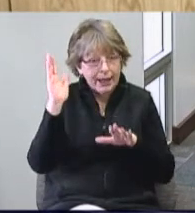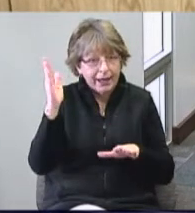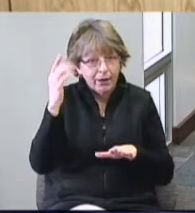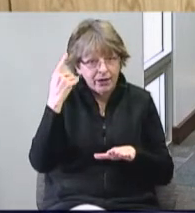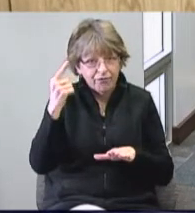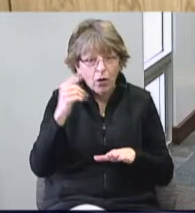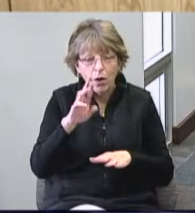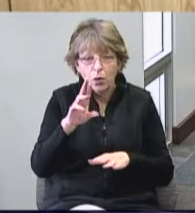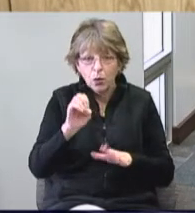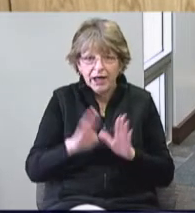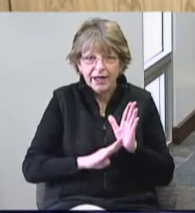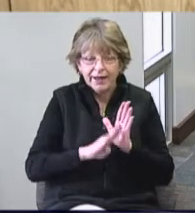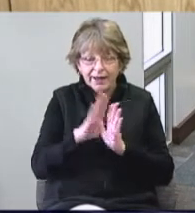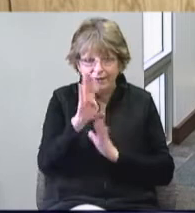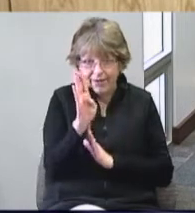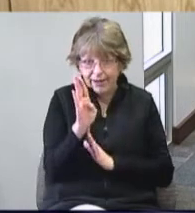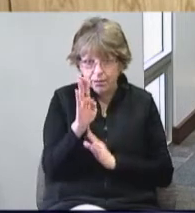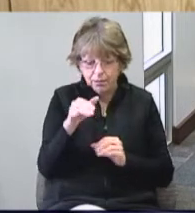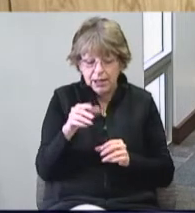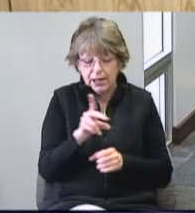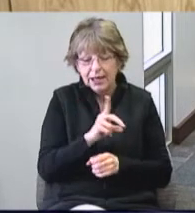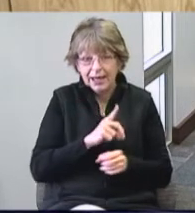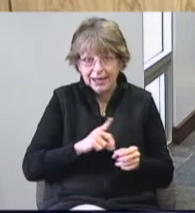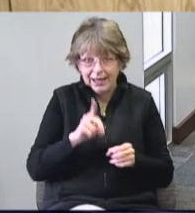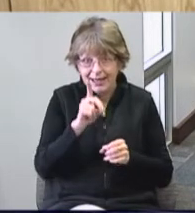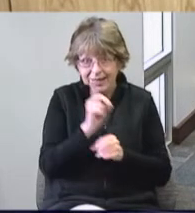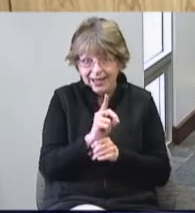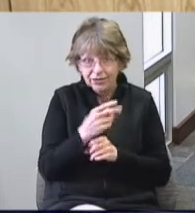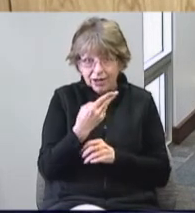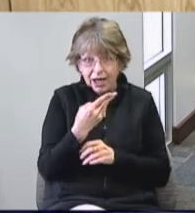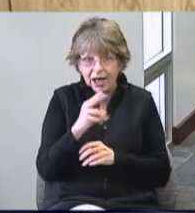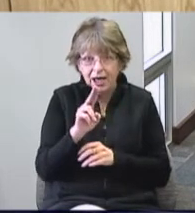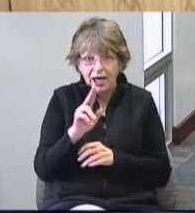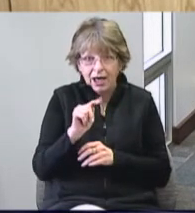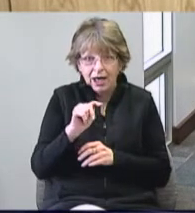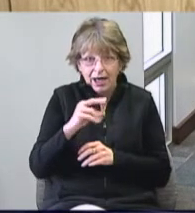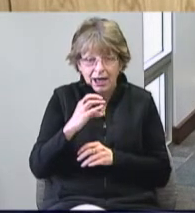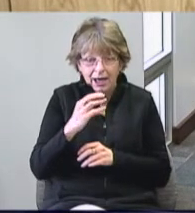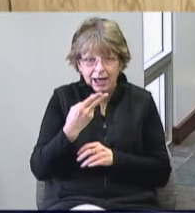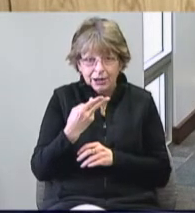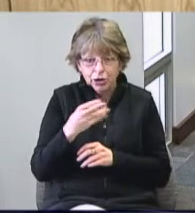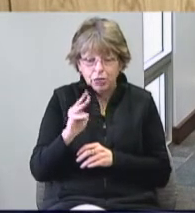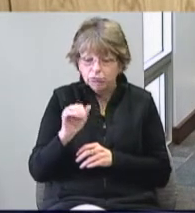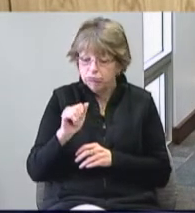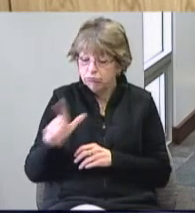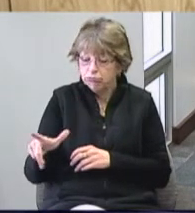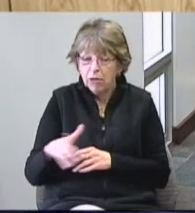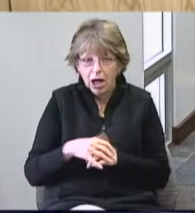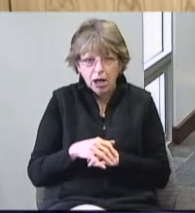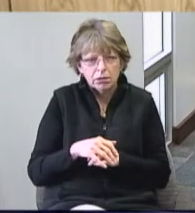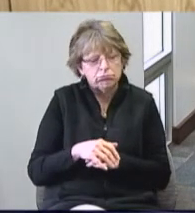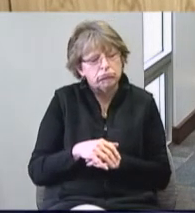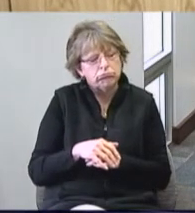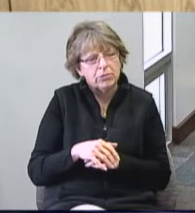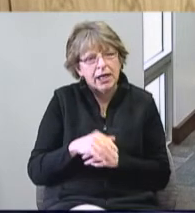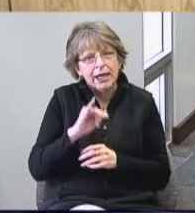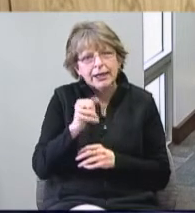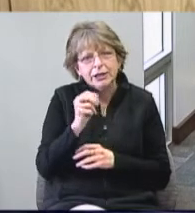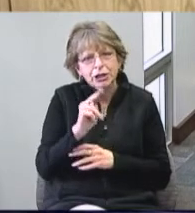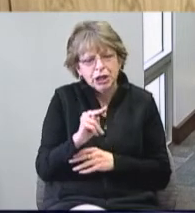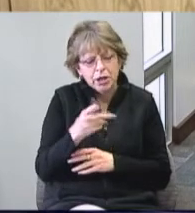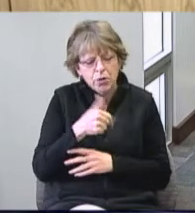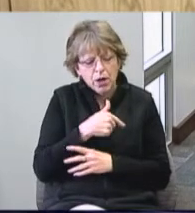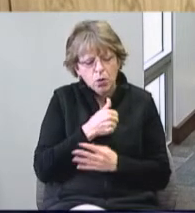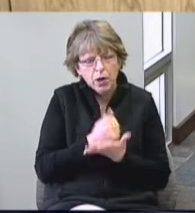Hutchinson Mall redevelopment district. Mayor and council, at your January 20th council meeting, the council approved an ordinance